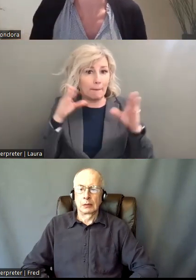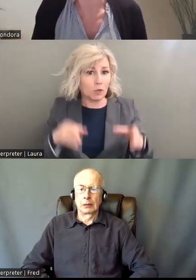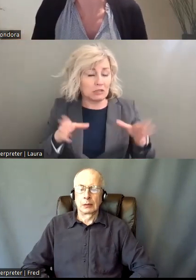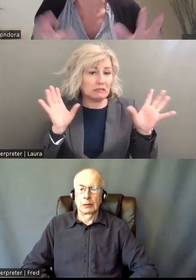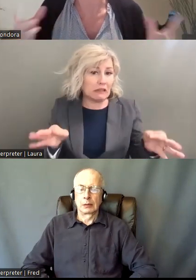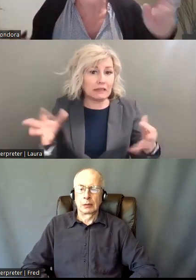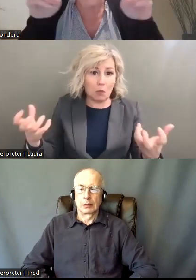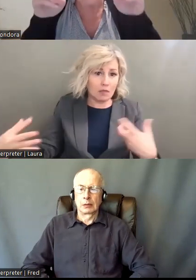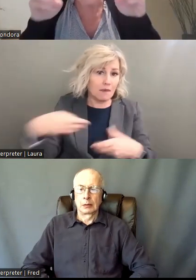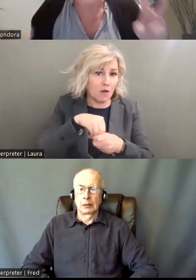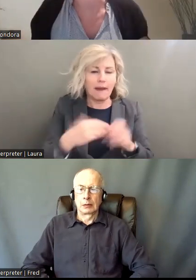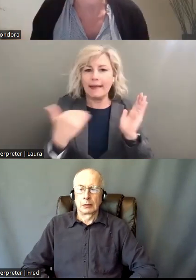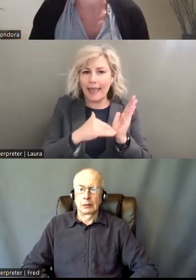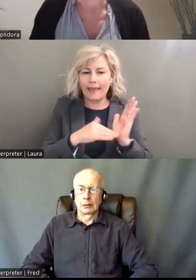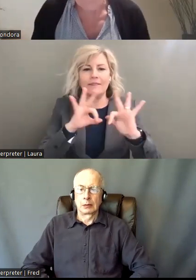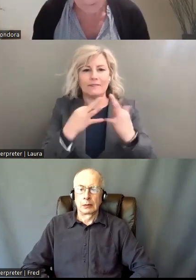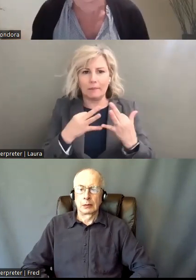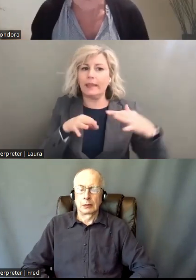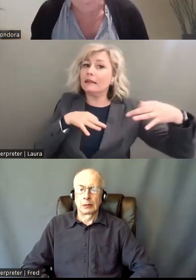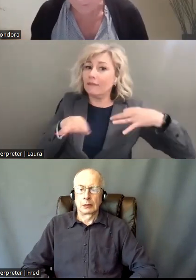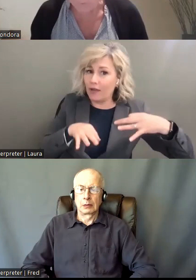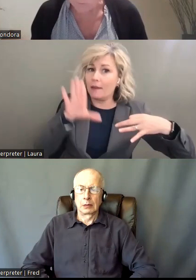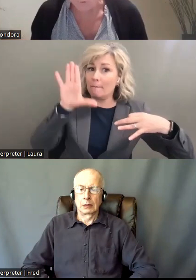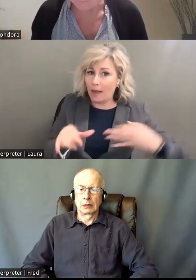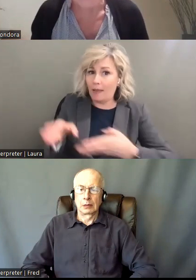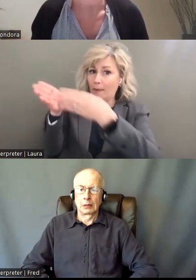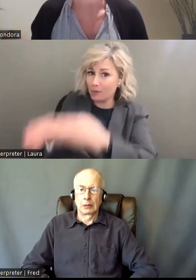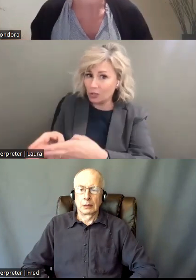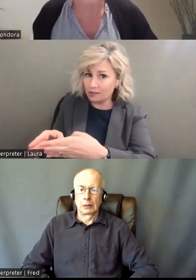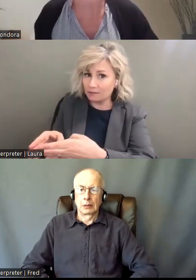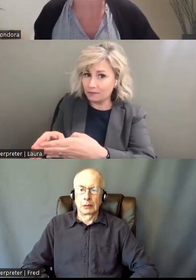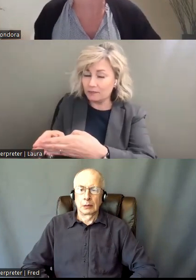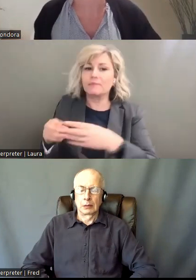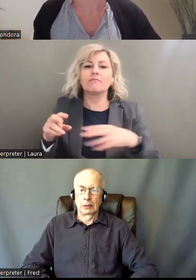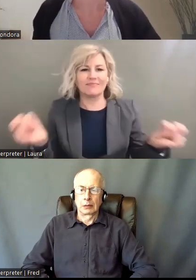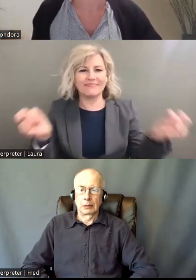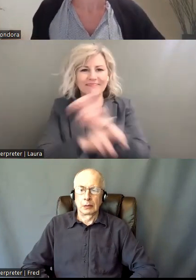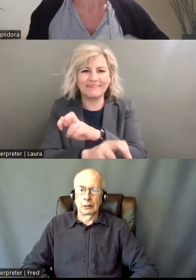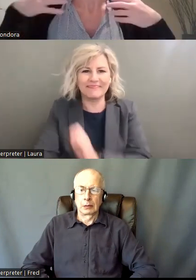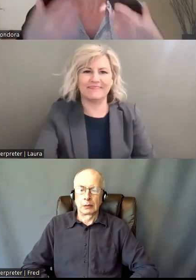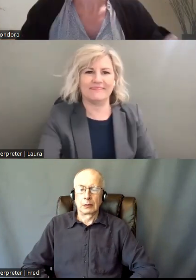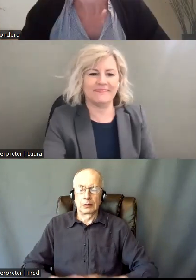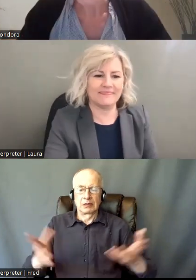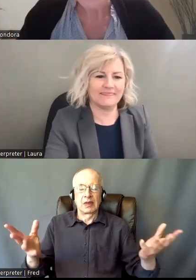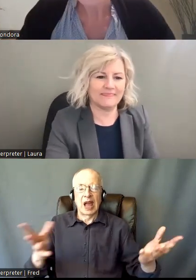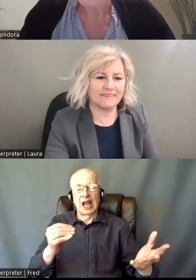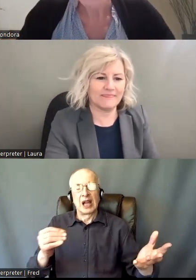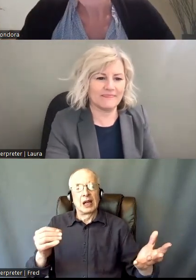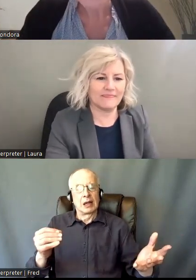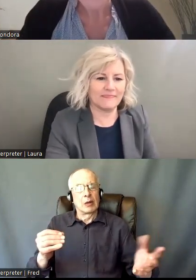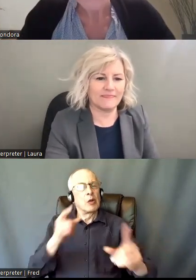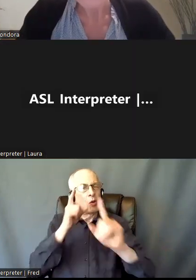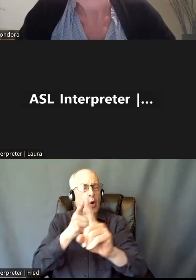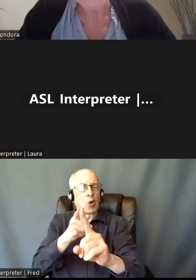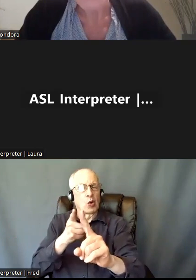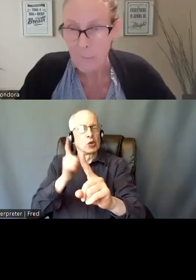them involved. Again, family as defined by the individual. And ideally, you actually want to